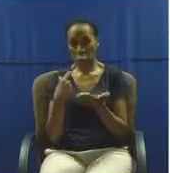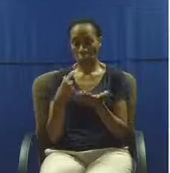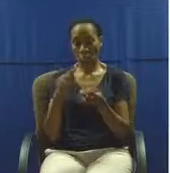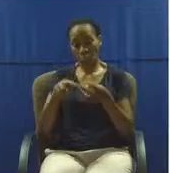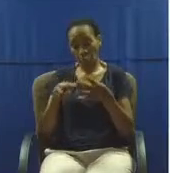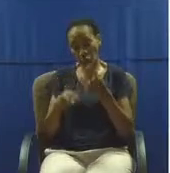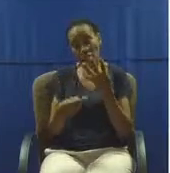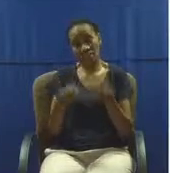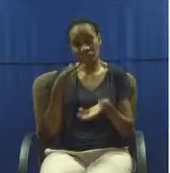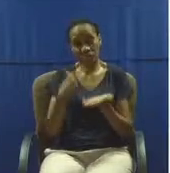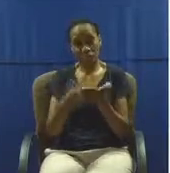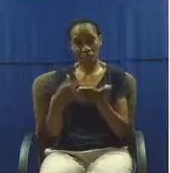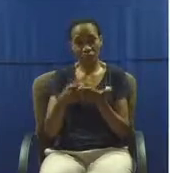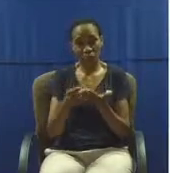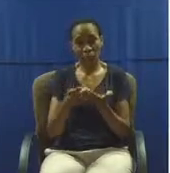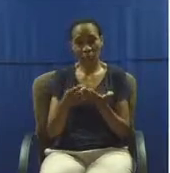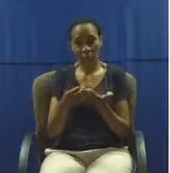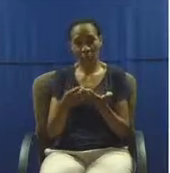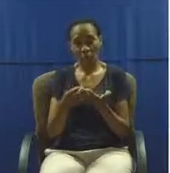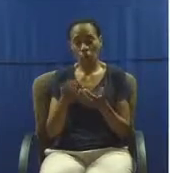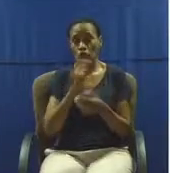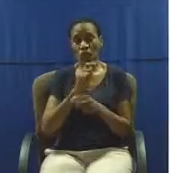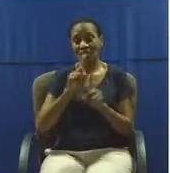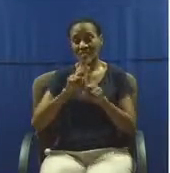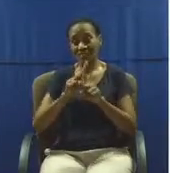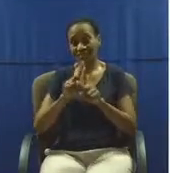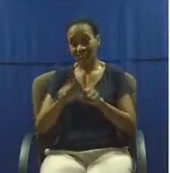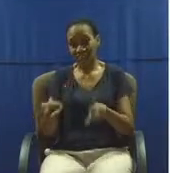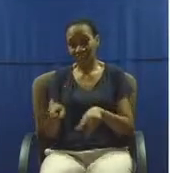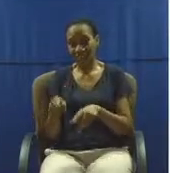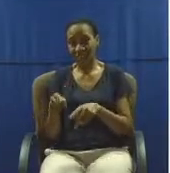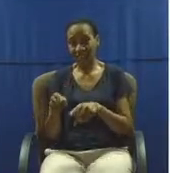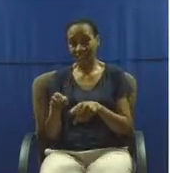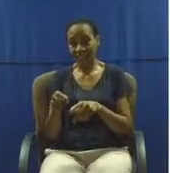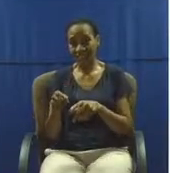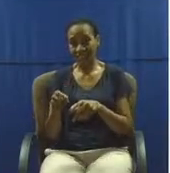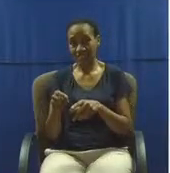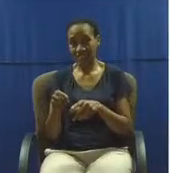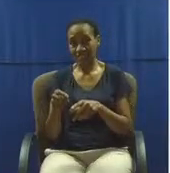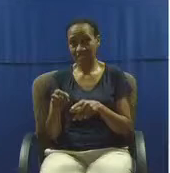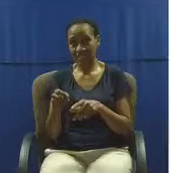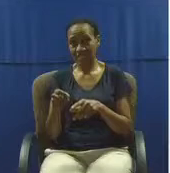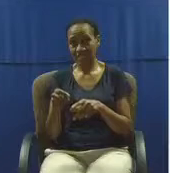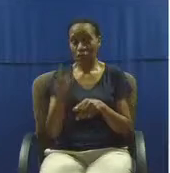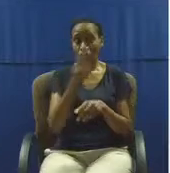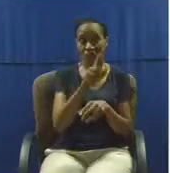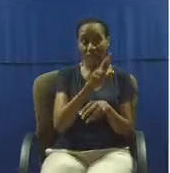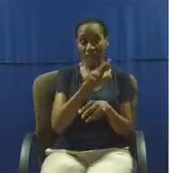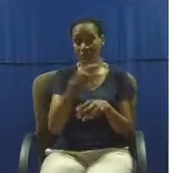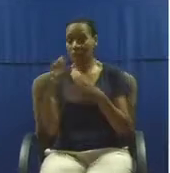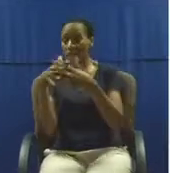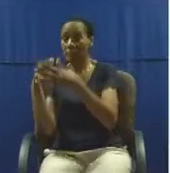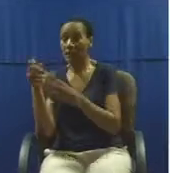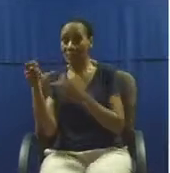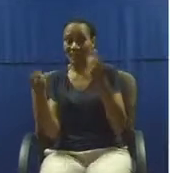It's always been traded in dollars, and with the exchange rate between our rand and the dollar,